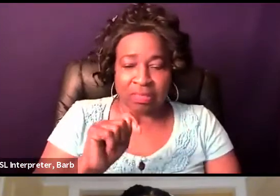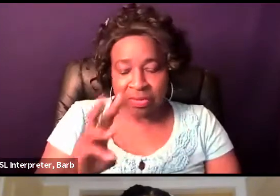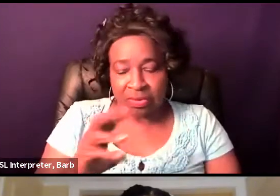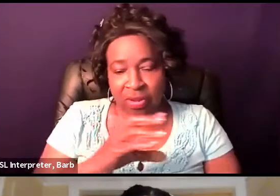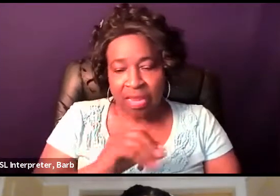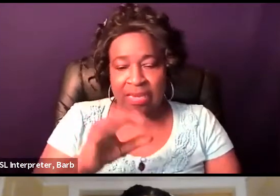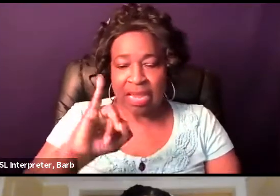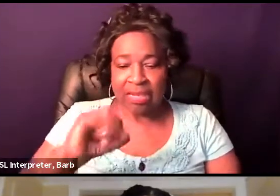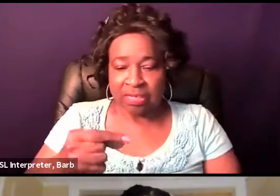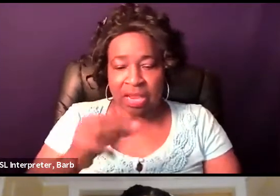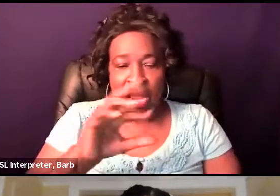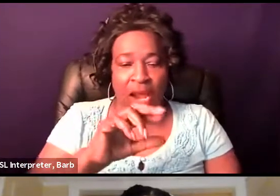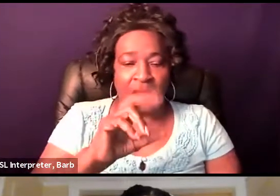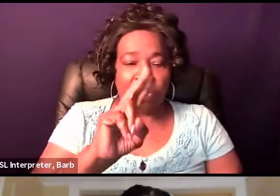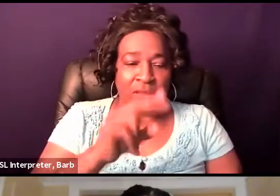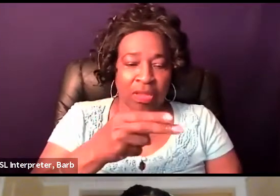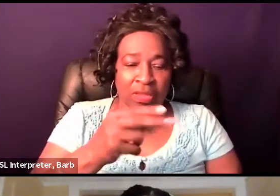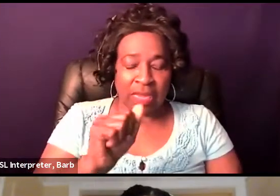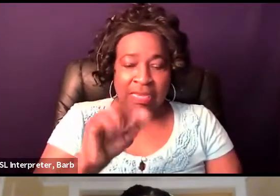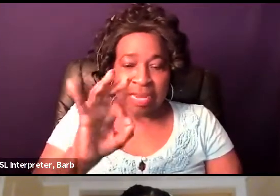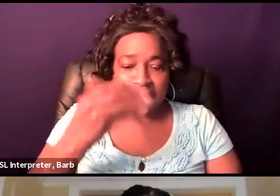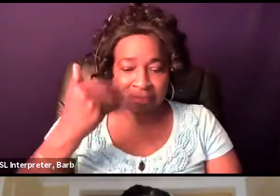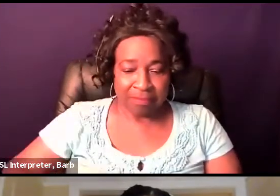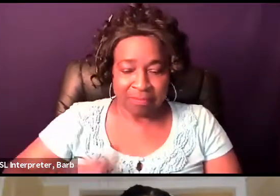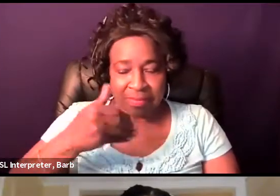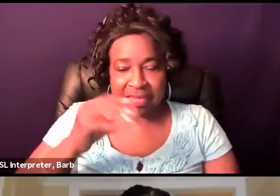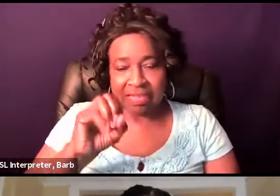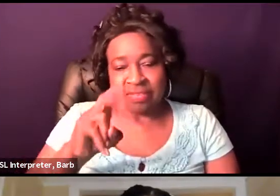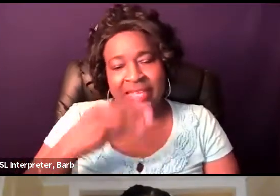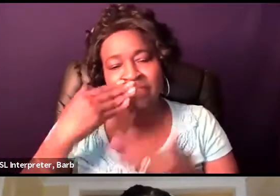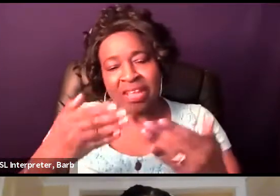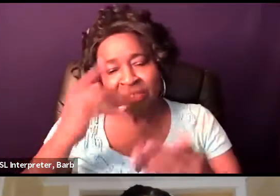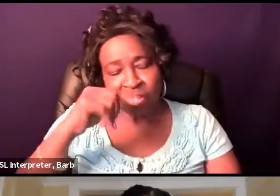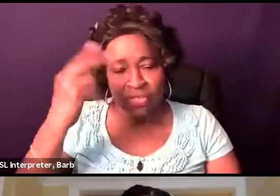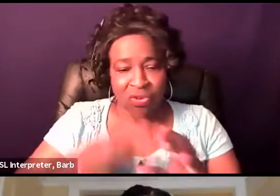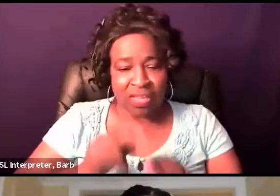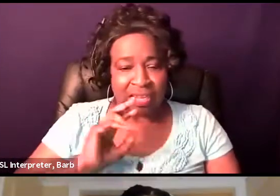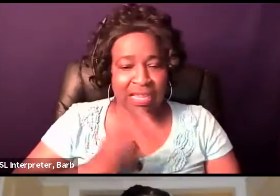Ruha9. I am Eve Ewing. Thank you so much for joining us, and I hope everybody takes good care.